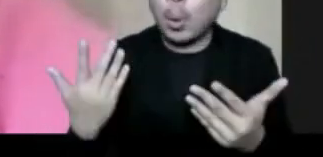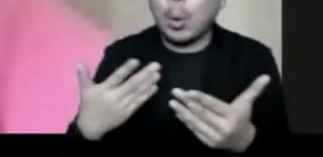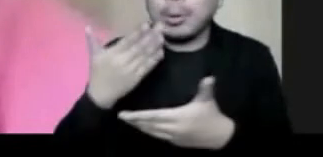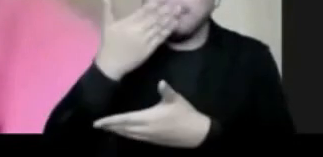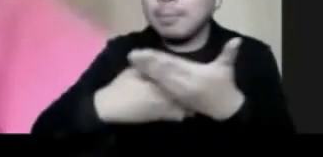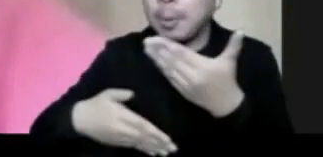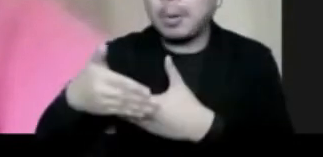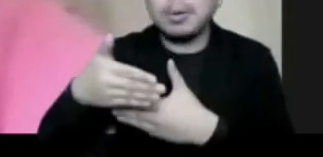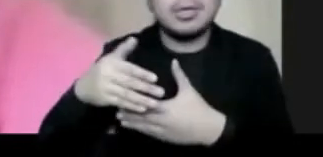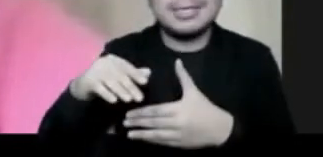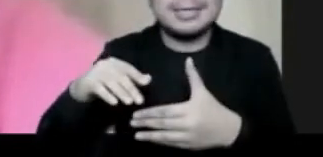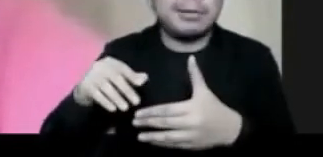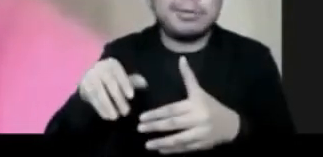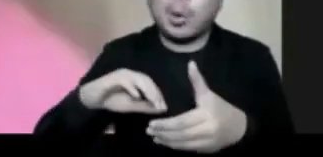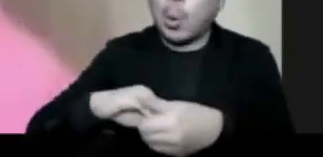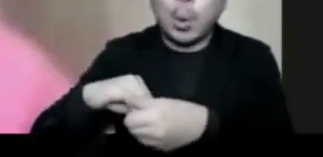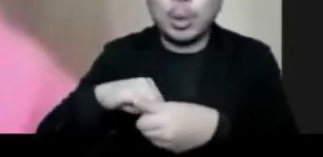at the community level?